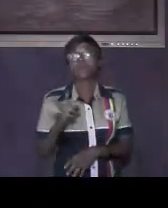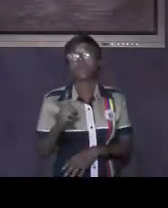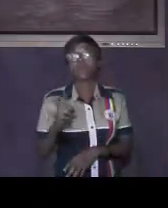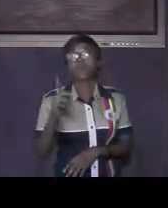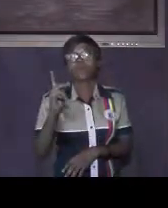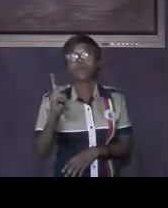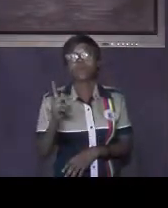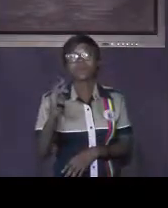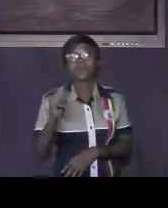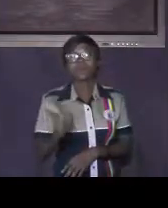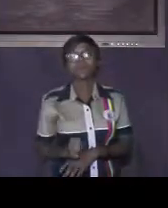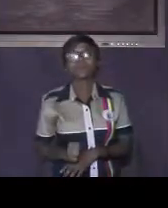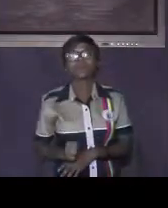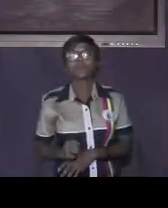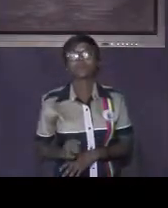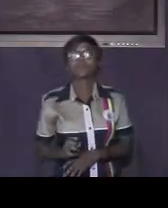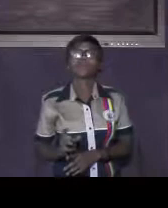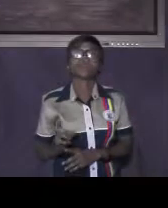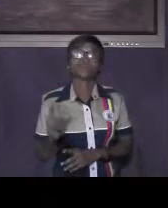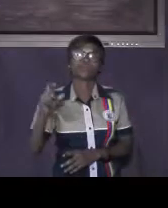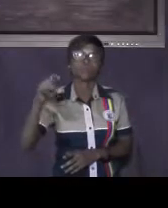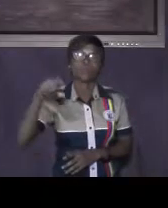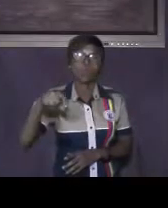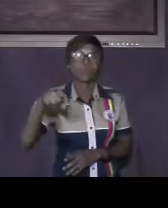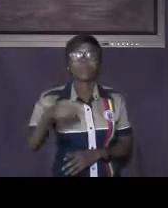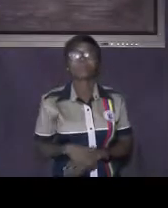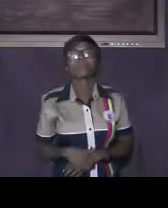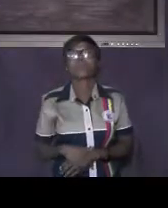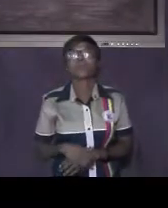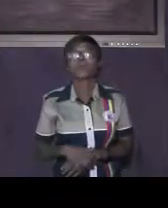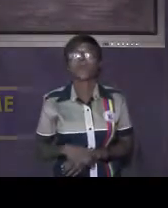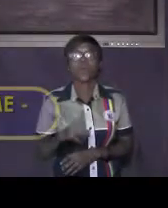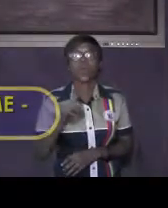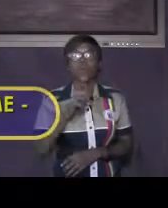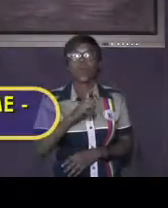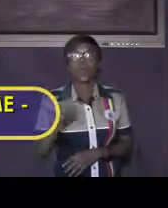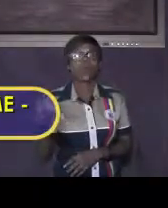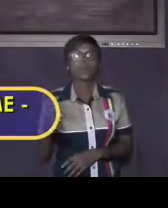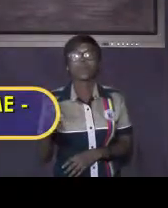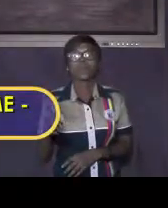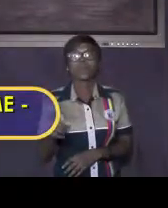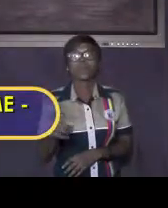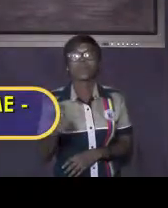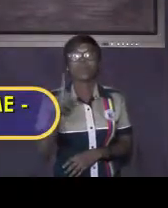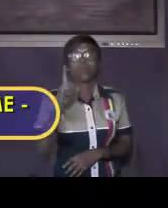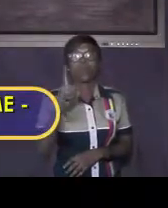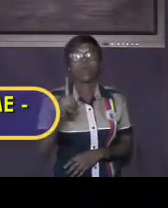kilometer times 1 kilometer is 1 kilometer square. And so 100